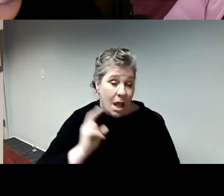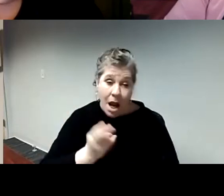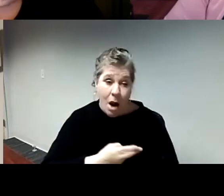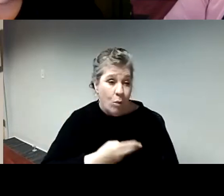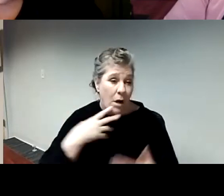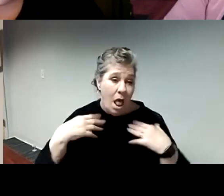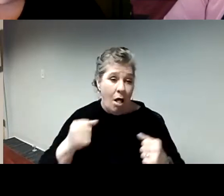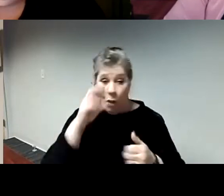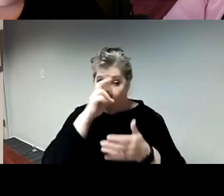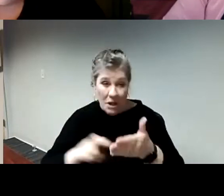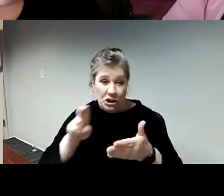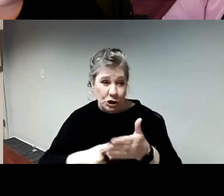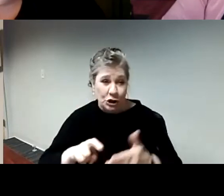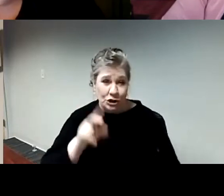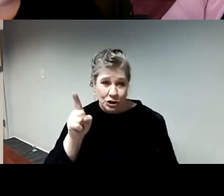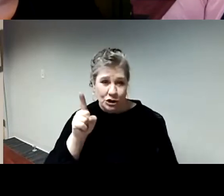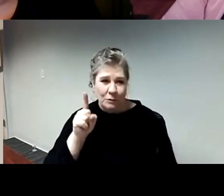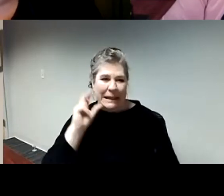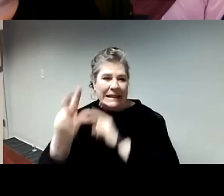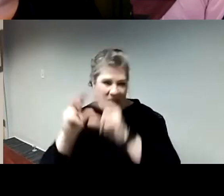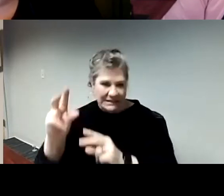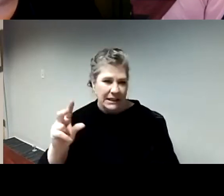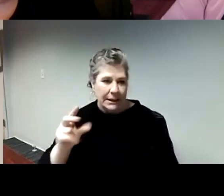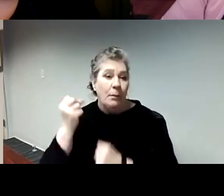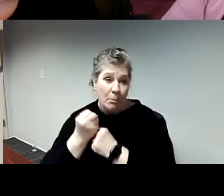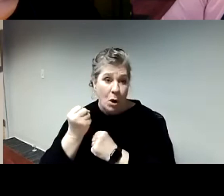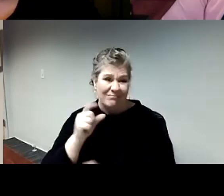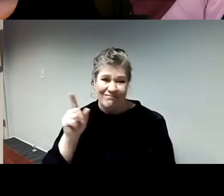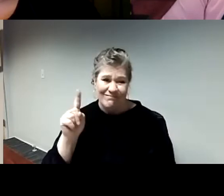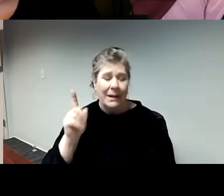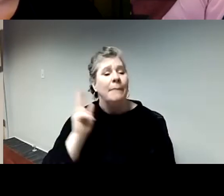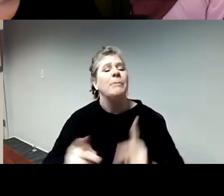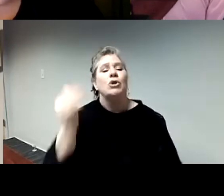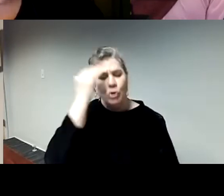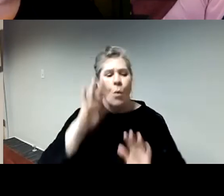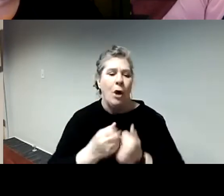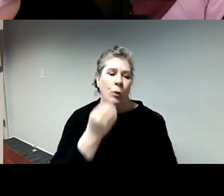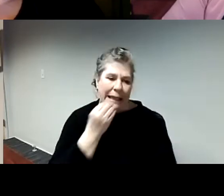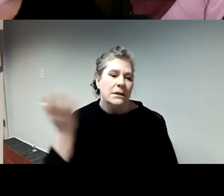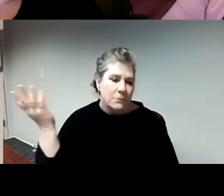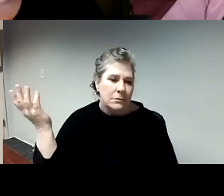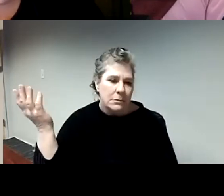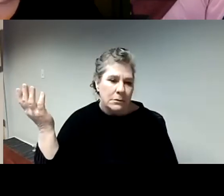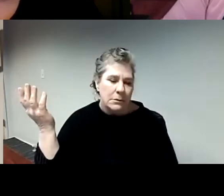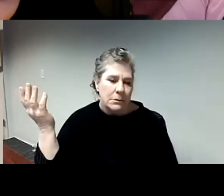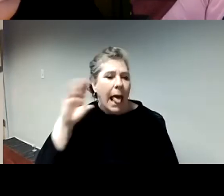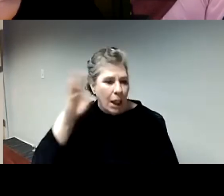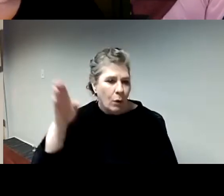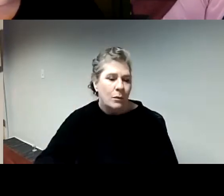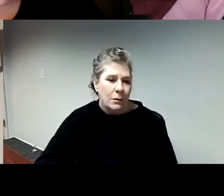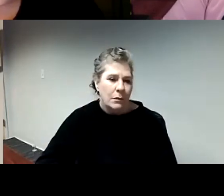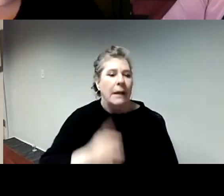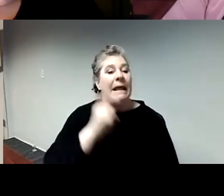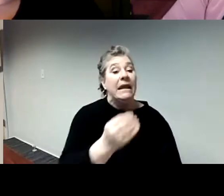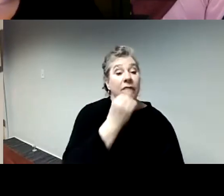health research apparatus should be investing any kind of thing in and promoting. People know how to eat. The thing is, people know how to eat. What they need is